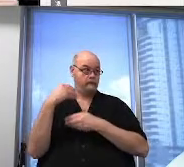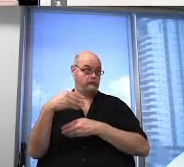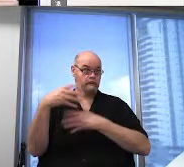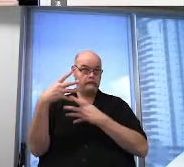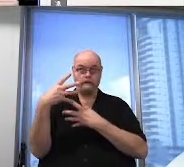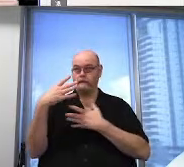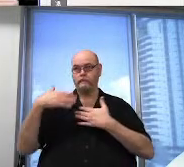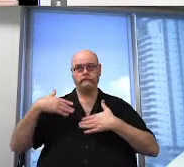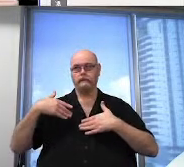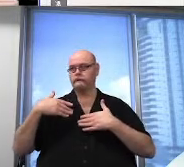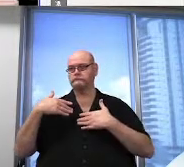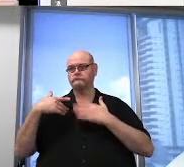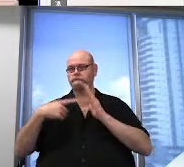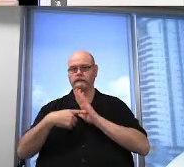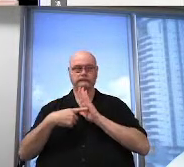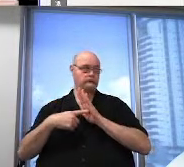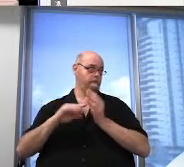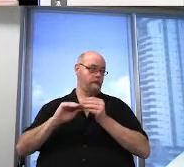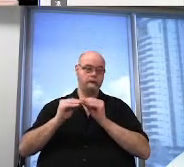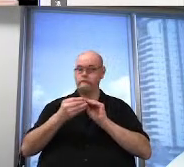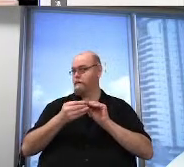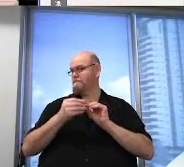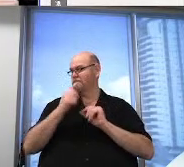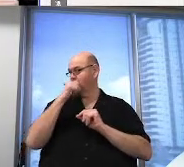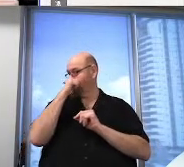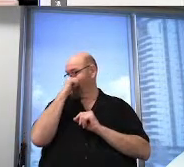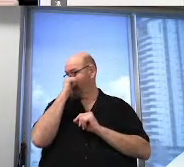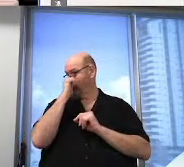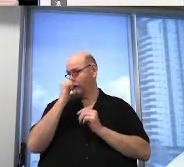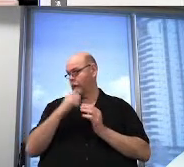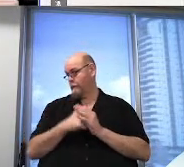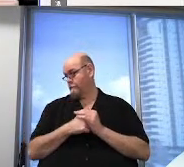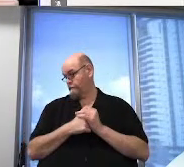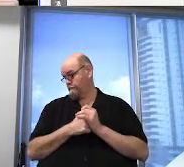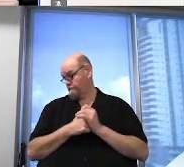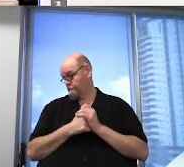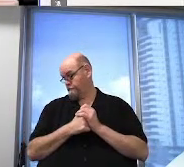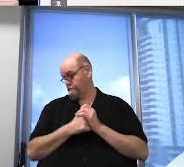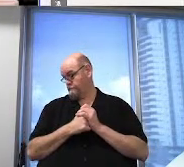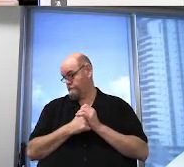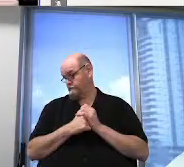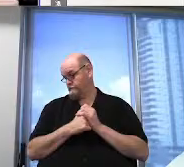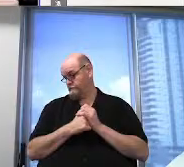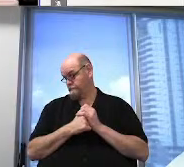That up yet? What was the exhibit again, please? It is exhibit